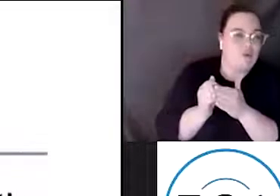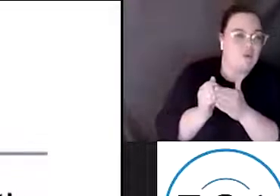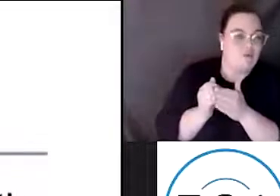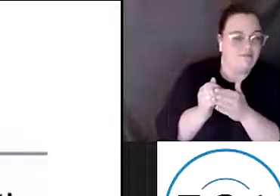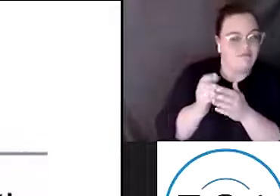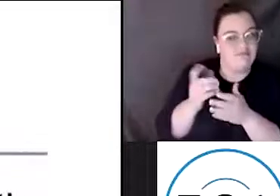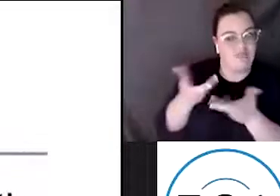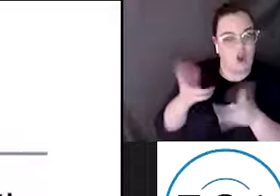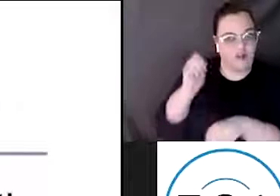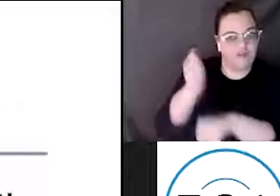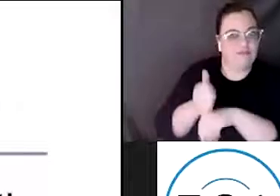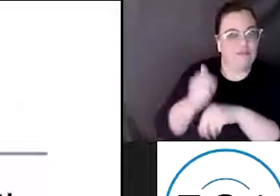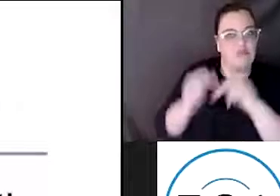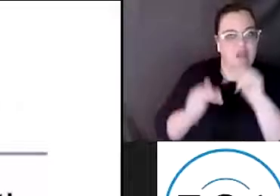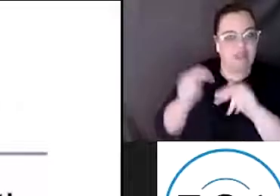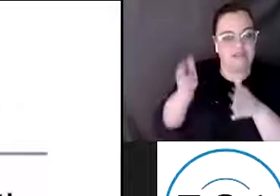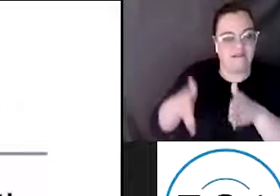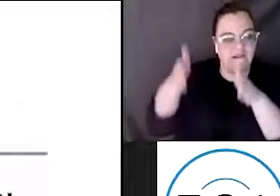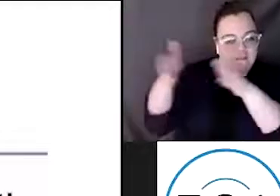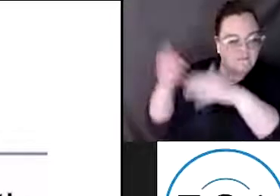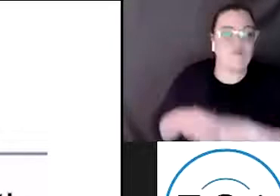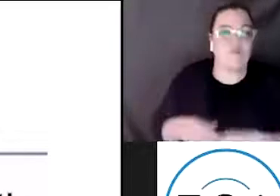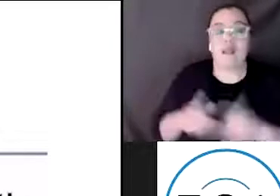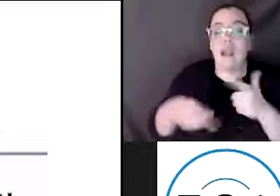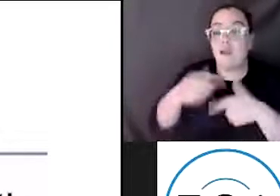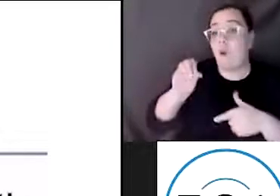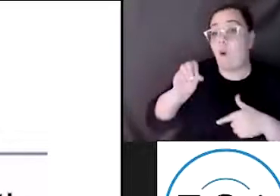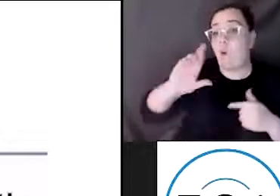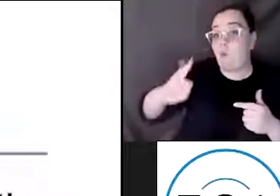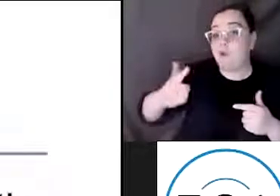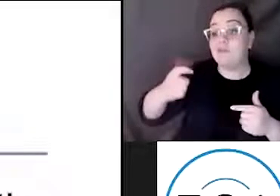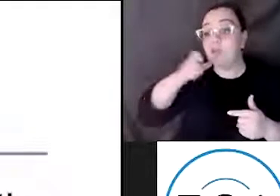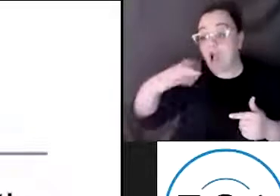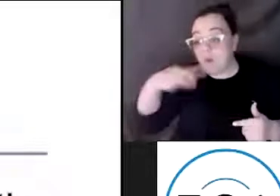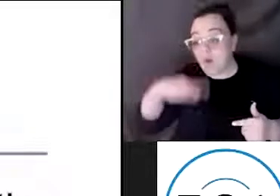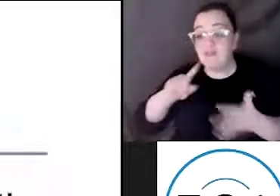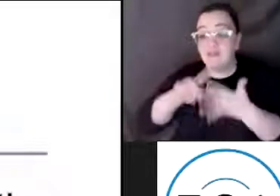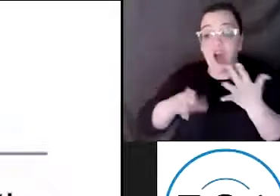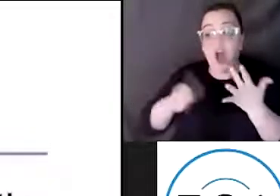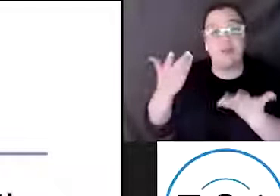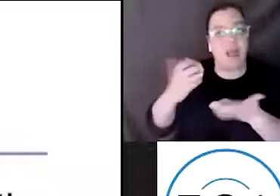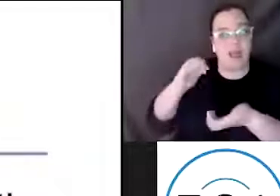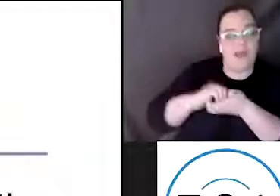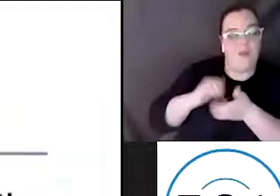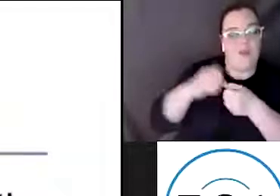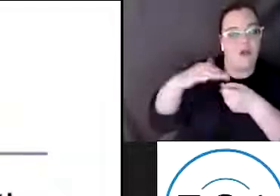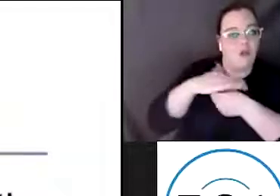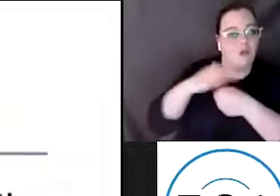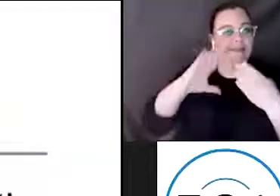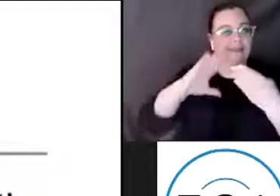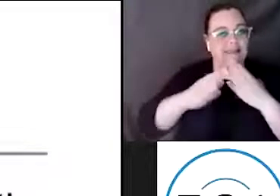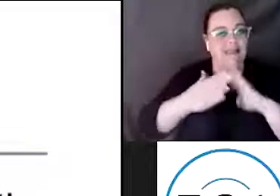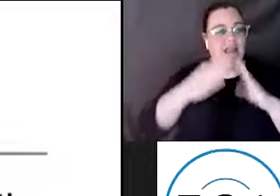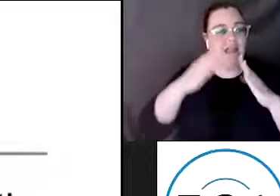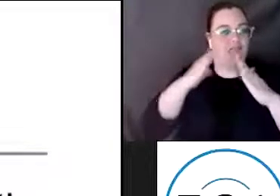the organizations might work, nonprofits and others, with their local city or county, and kind of putting the plan in that goes through the